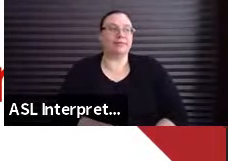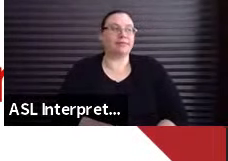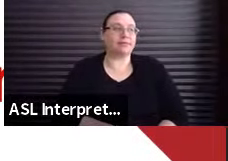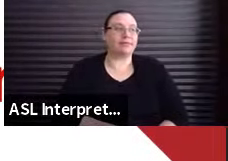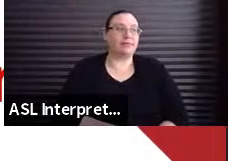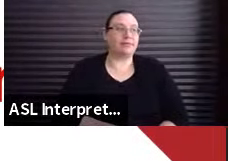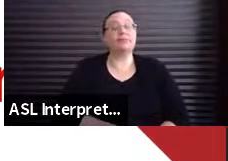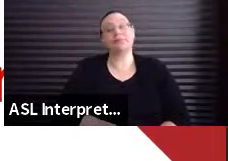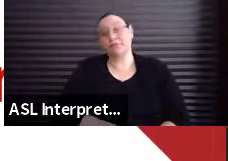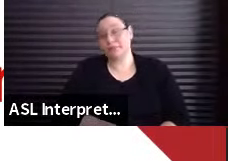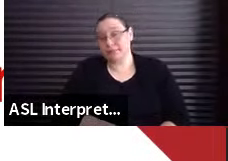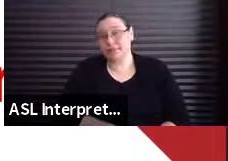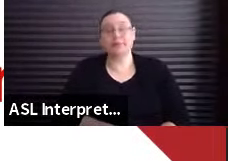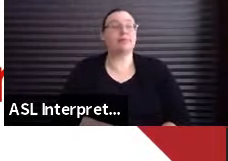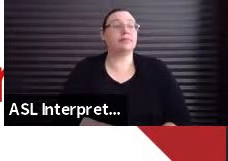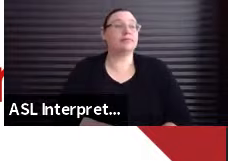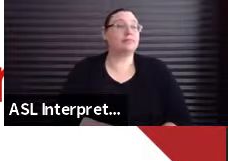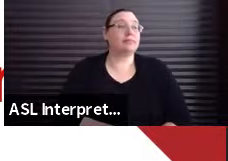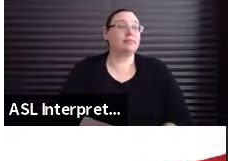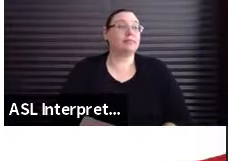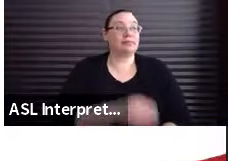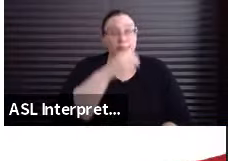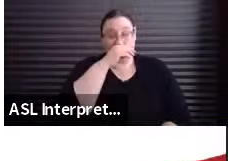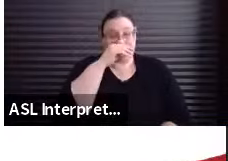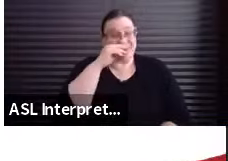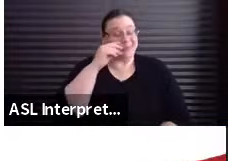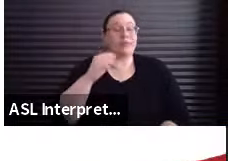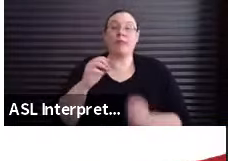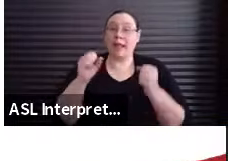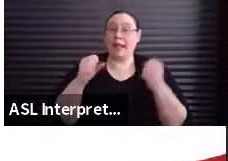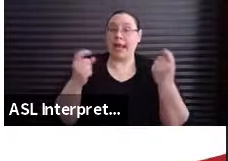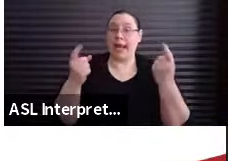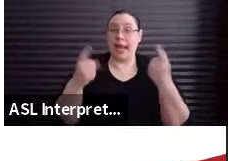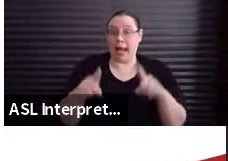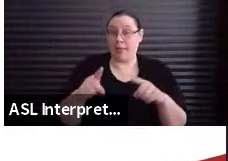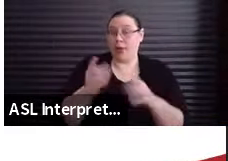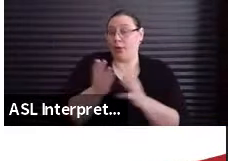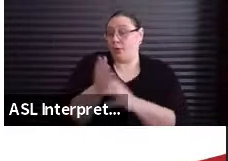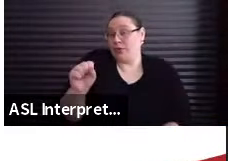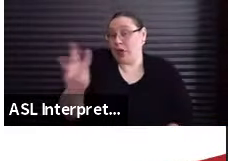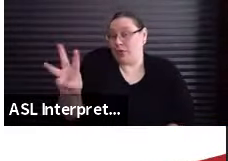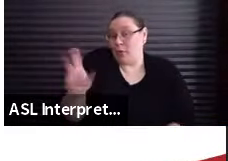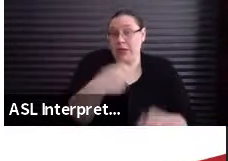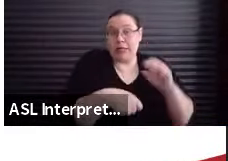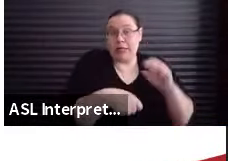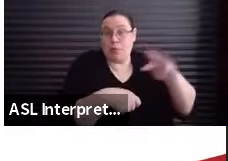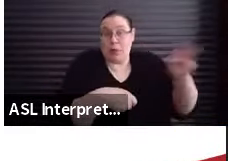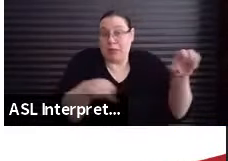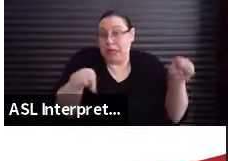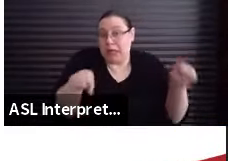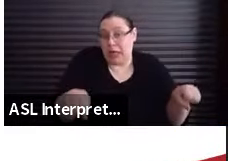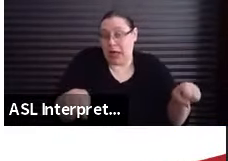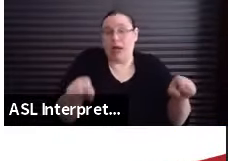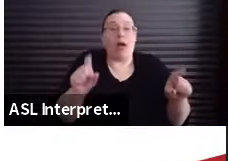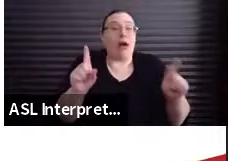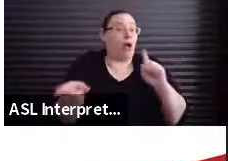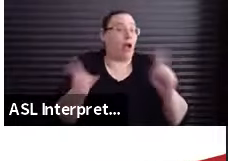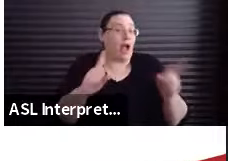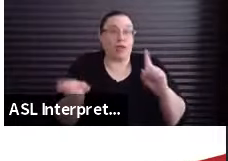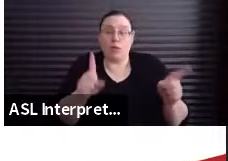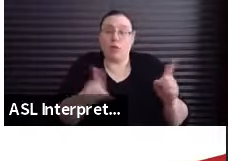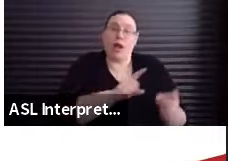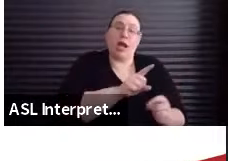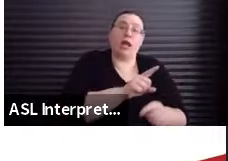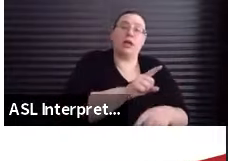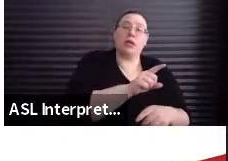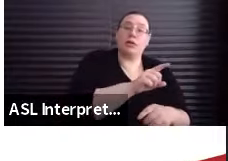So you can also do this via the software. Again, you can do this on either the website or the